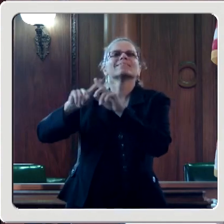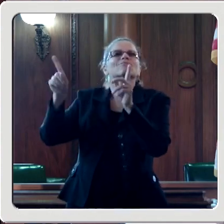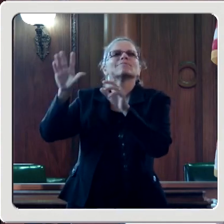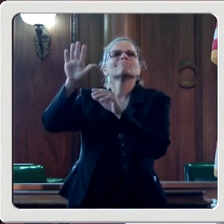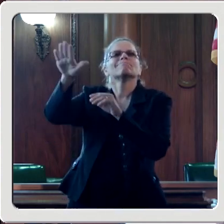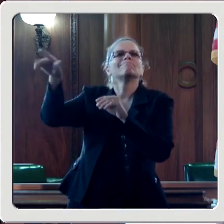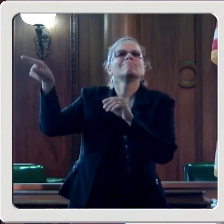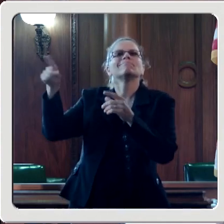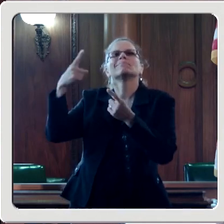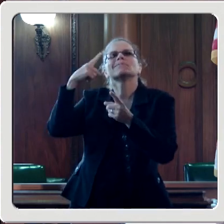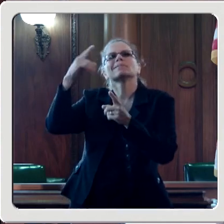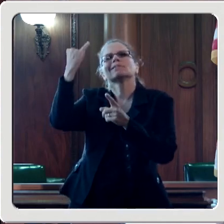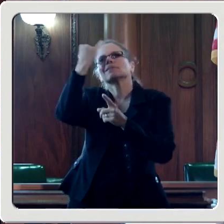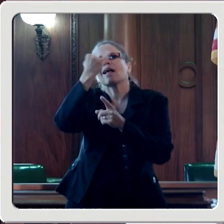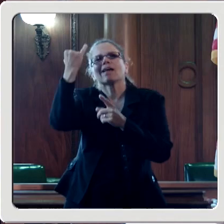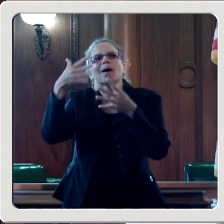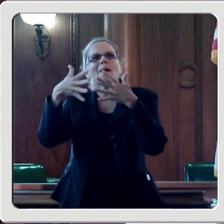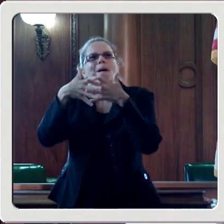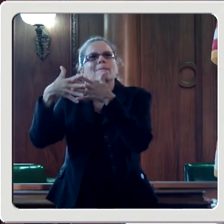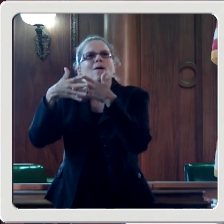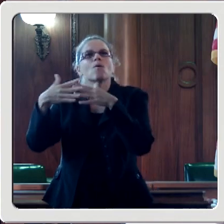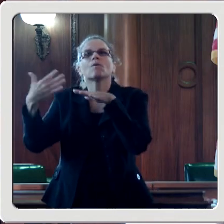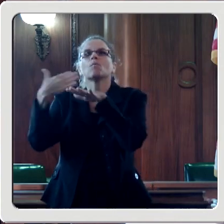Italian-American War Veterans